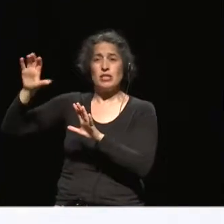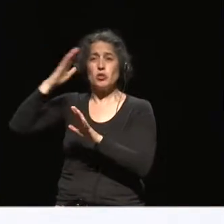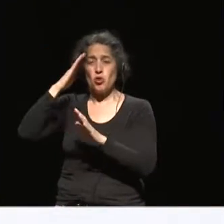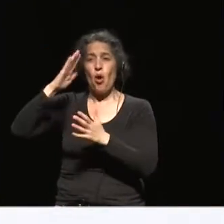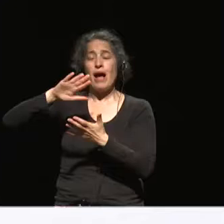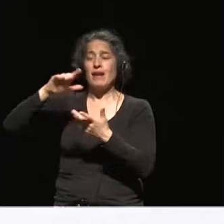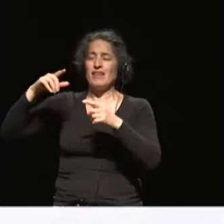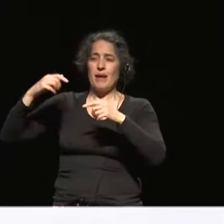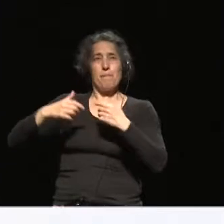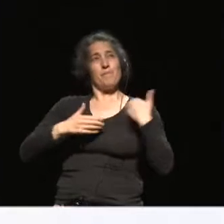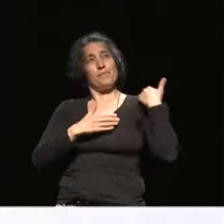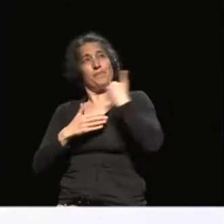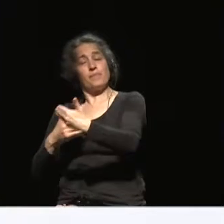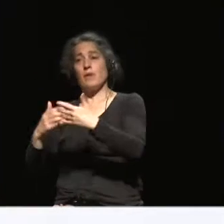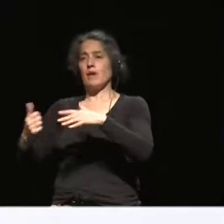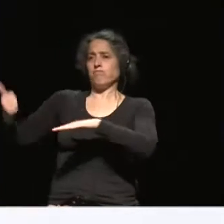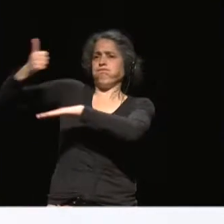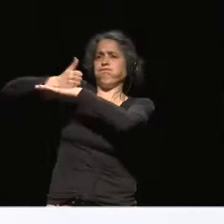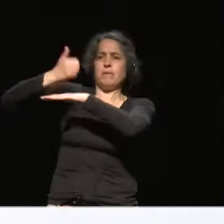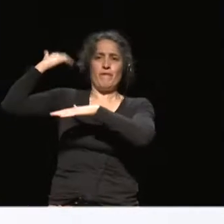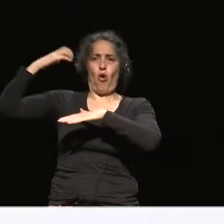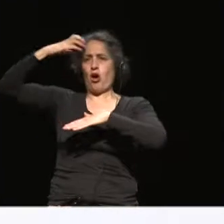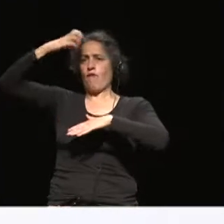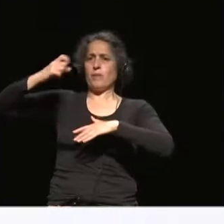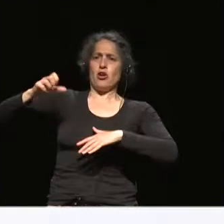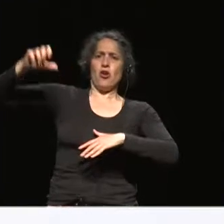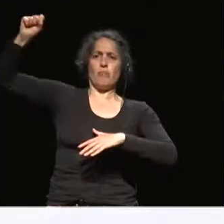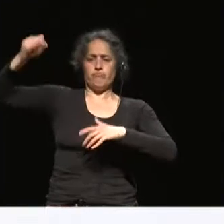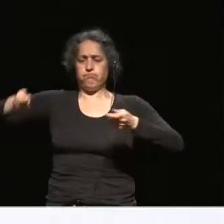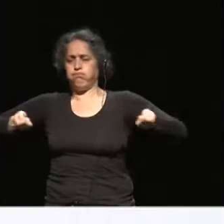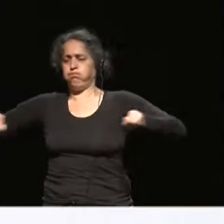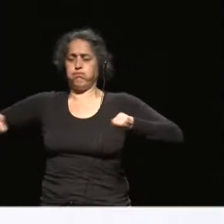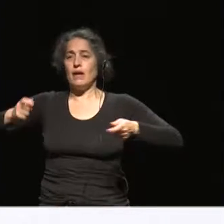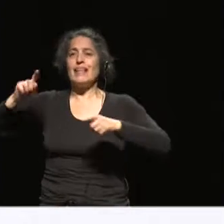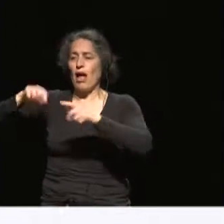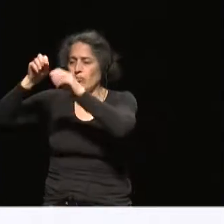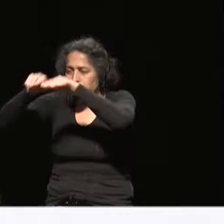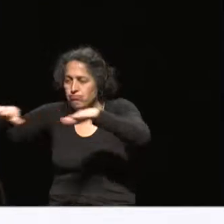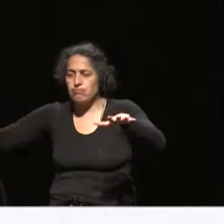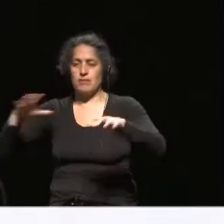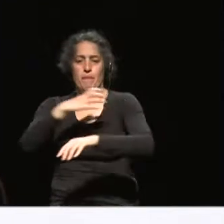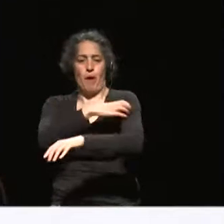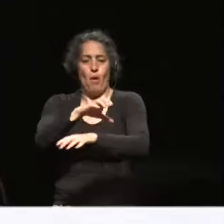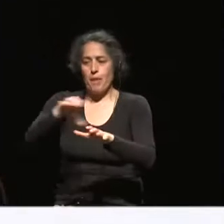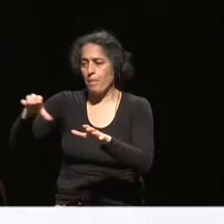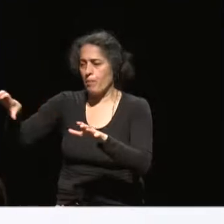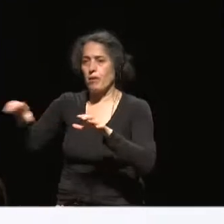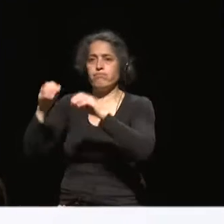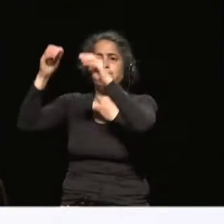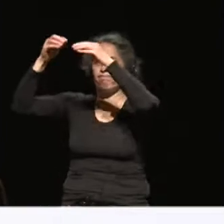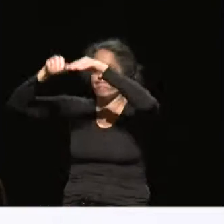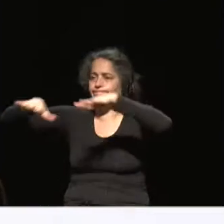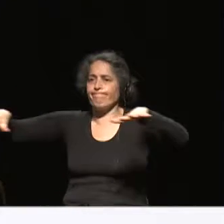and anti-corruption. But we participate in E5P program. We